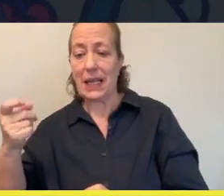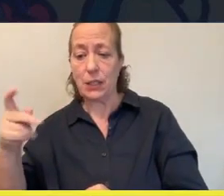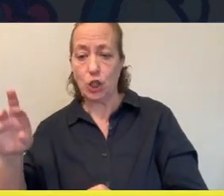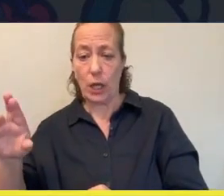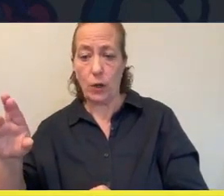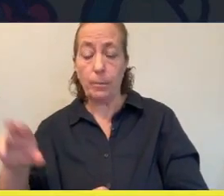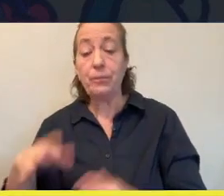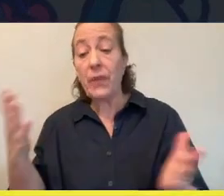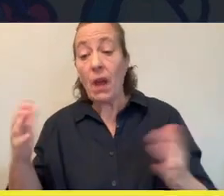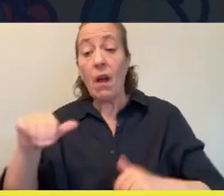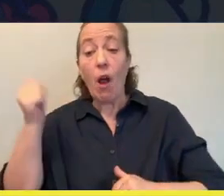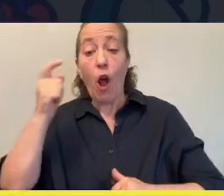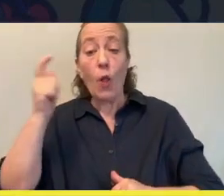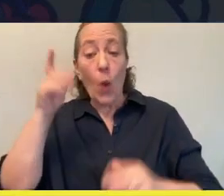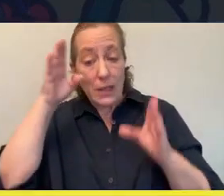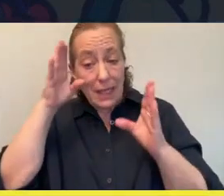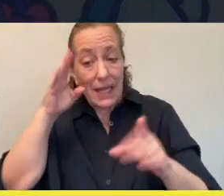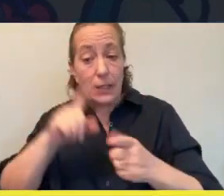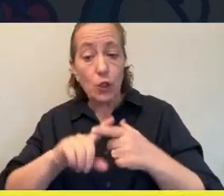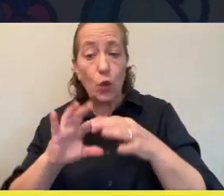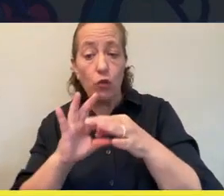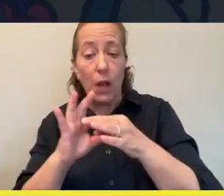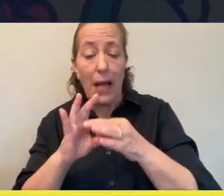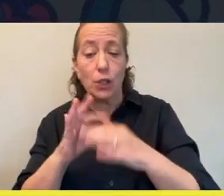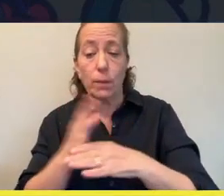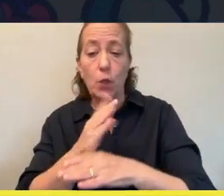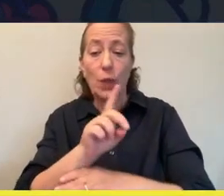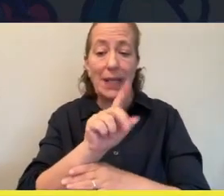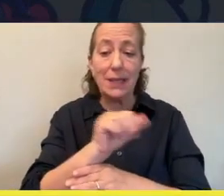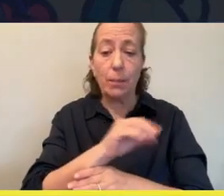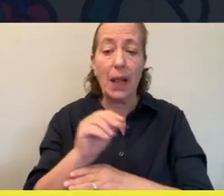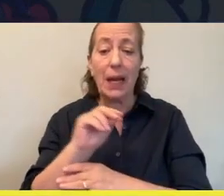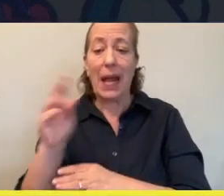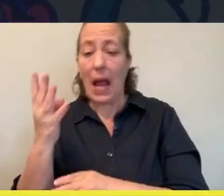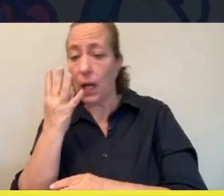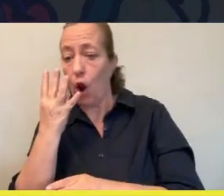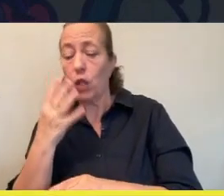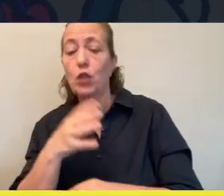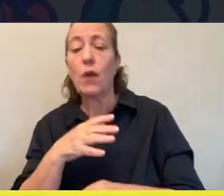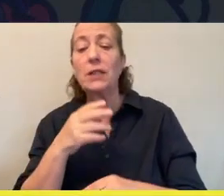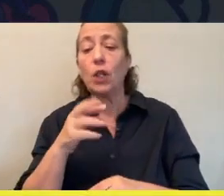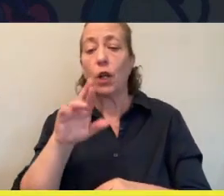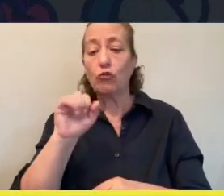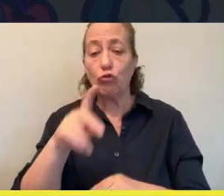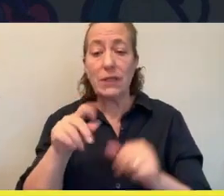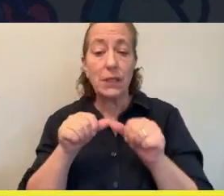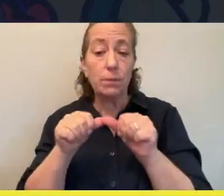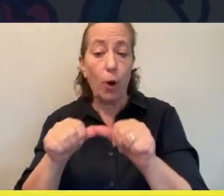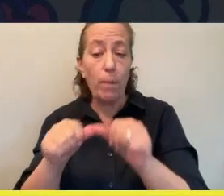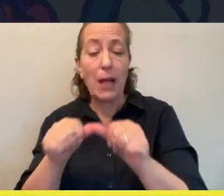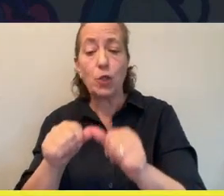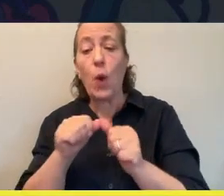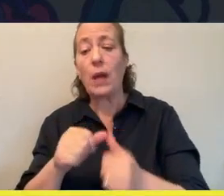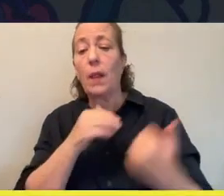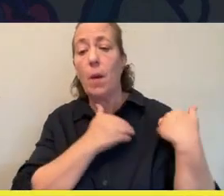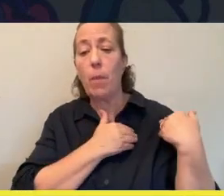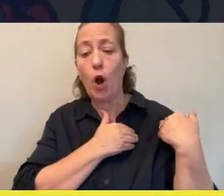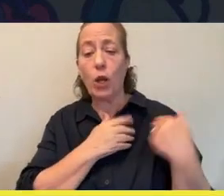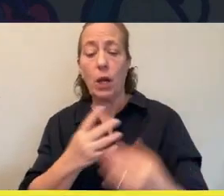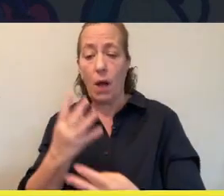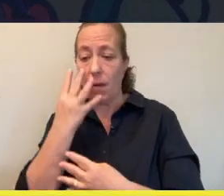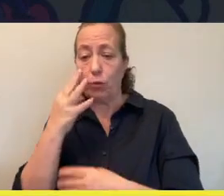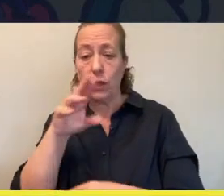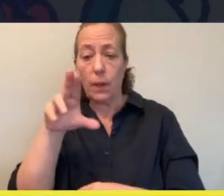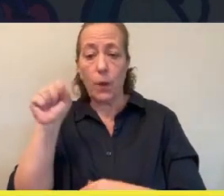Otherwise, inattention to the relationship between disability and incarceration risks perpetuating the burden of imprisonment in the US